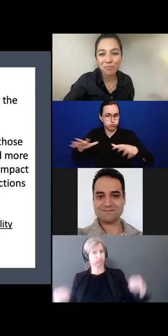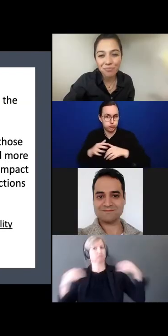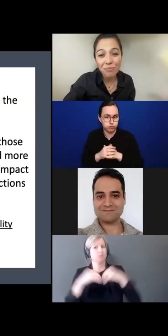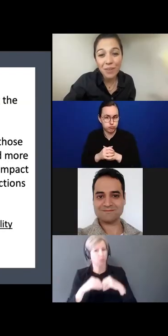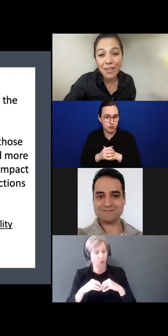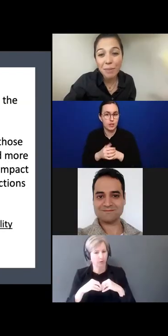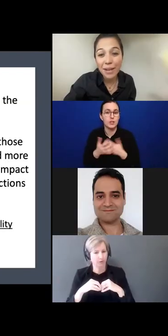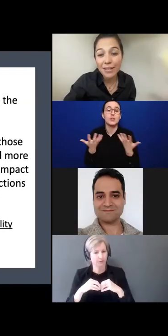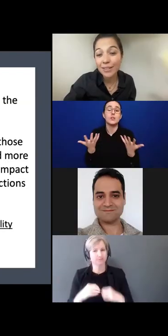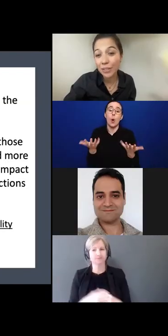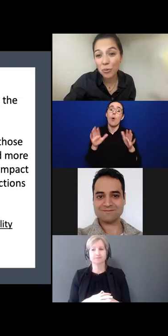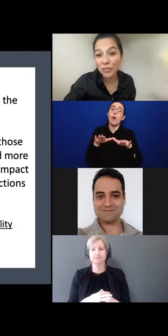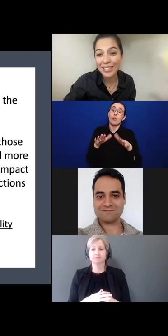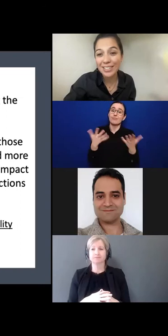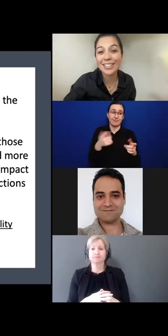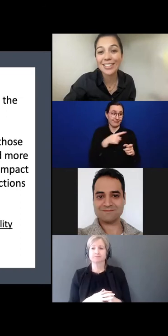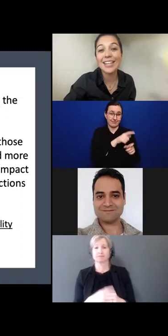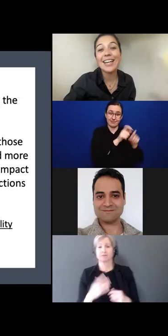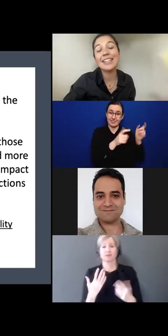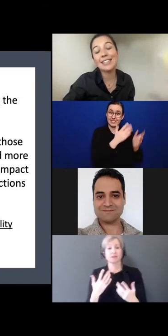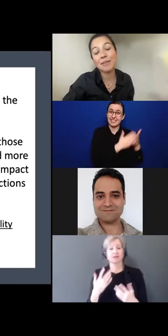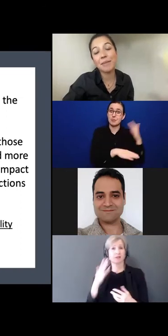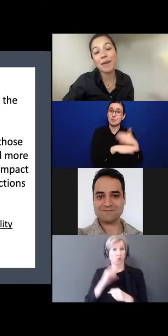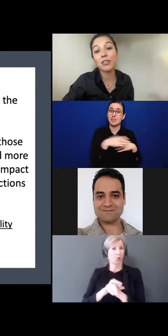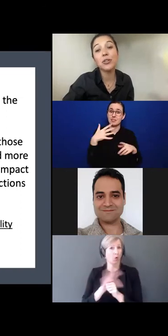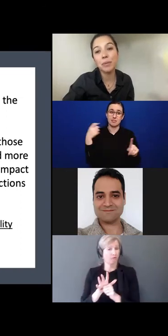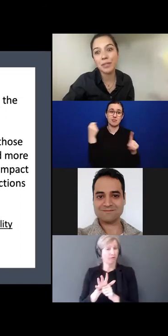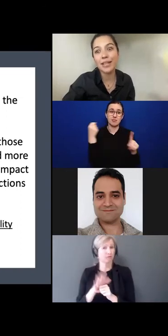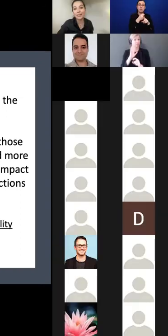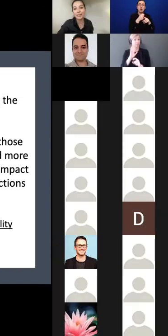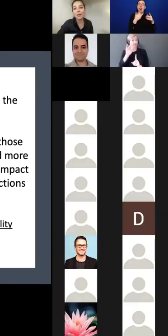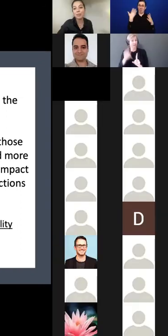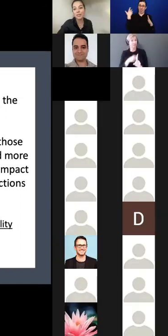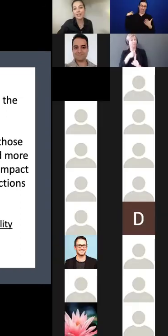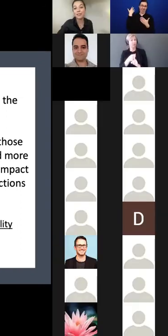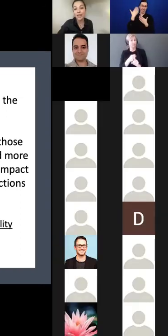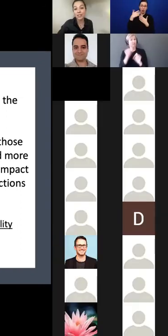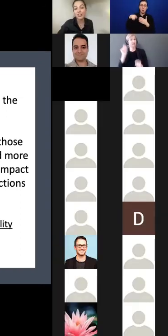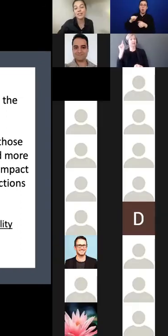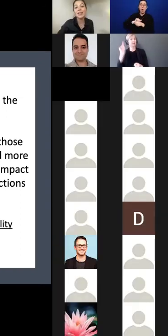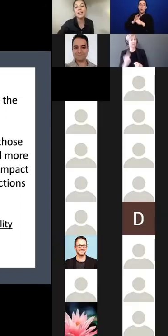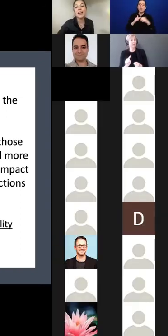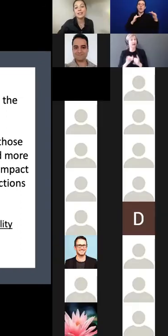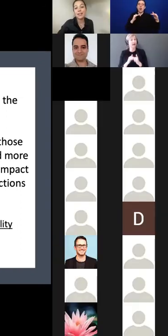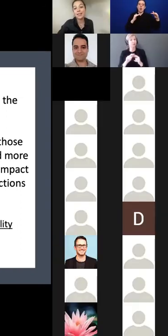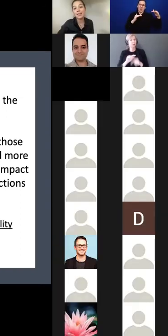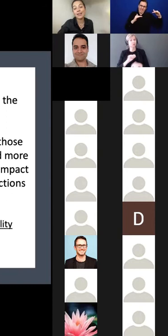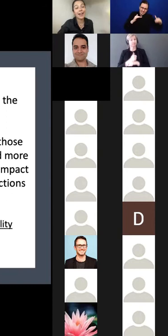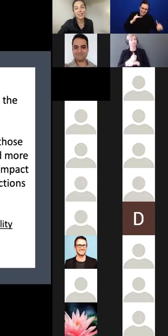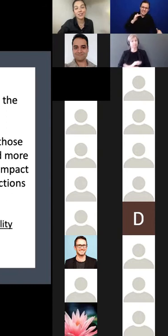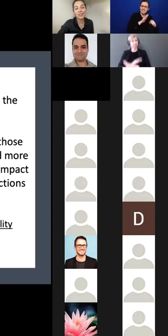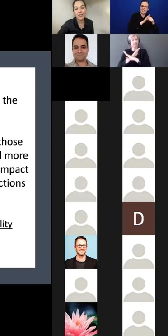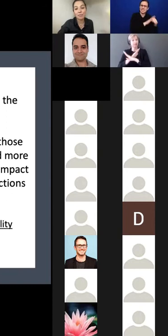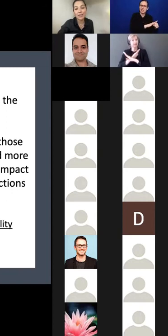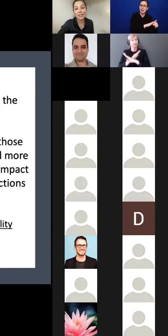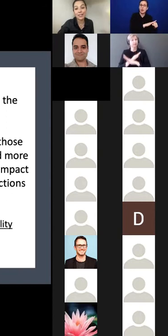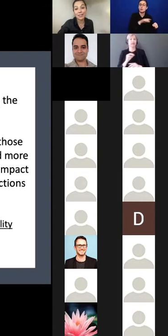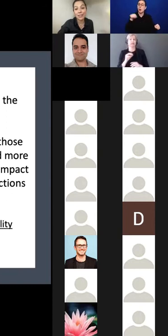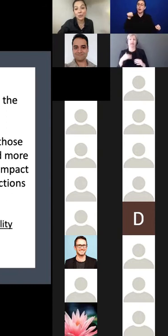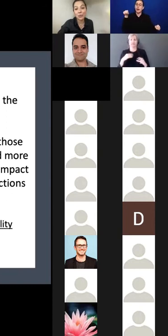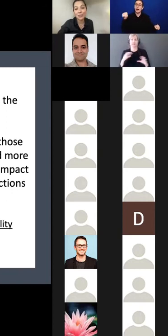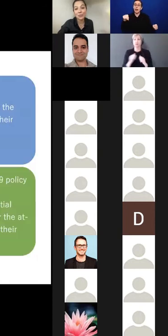by the COVID-19, and this impact could be mitigated by protective actions and actions taken by